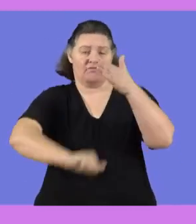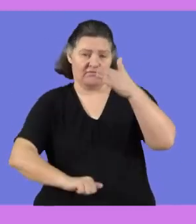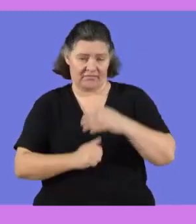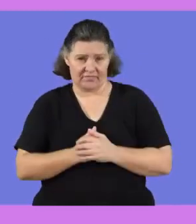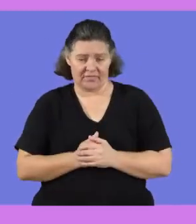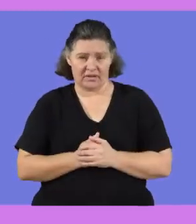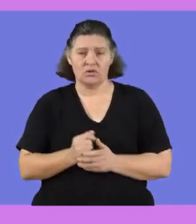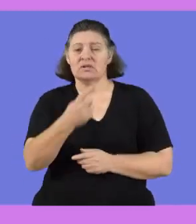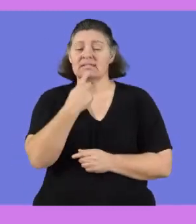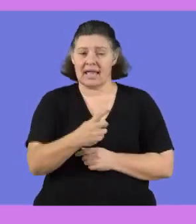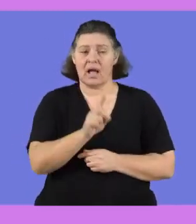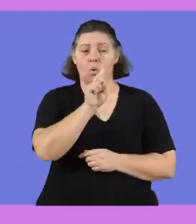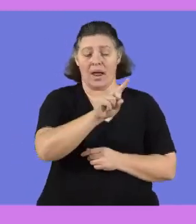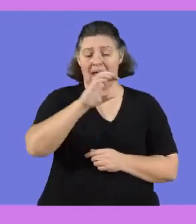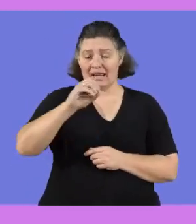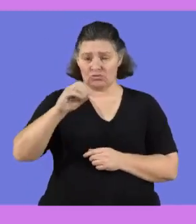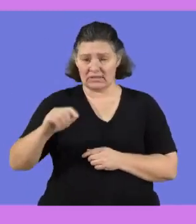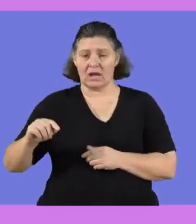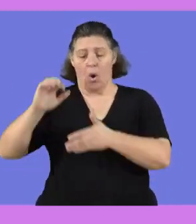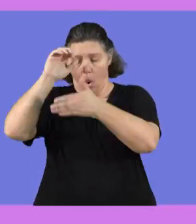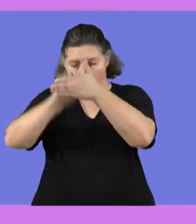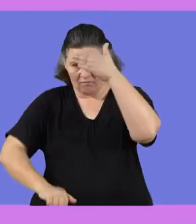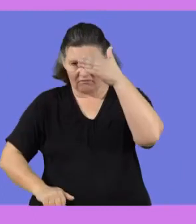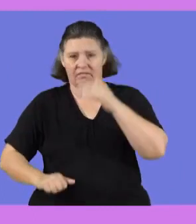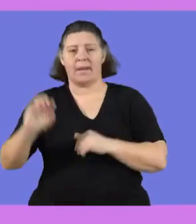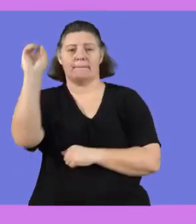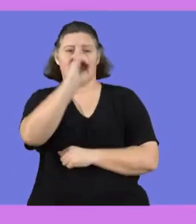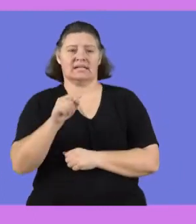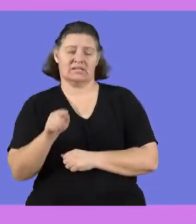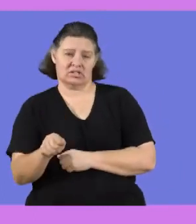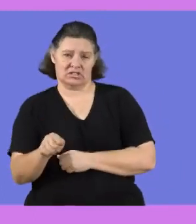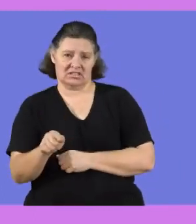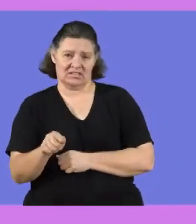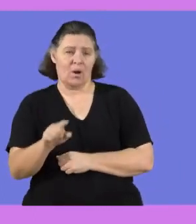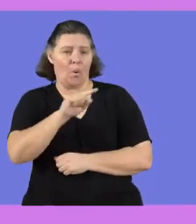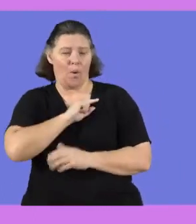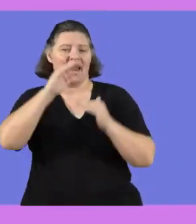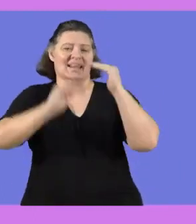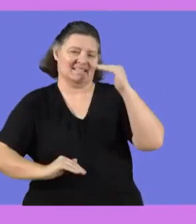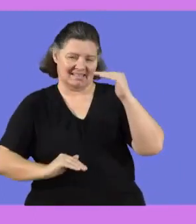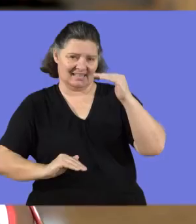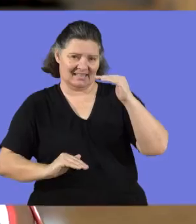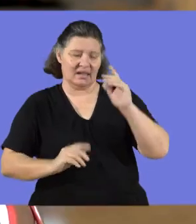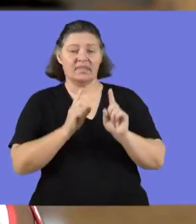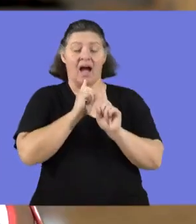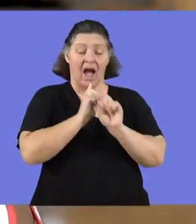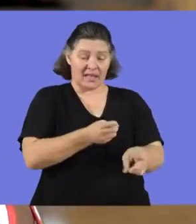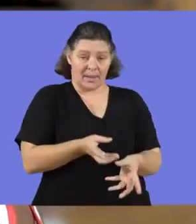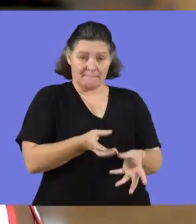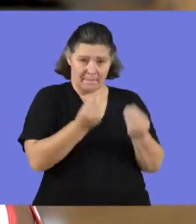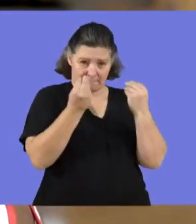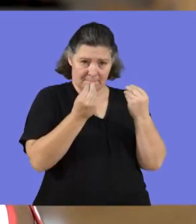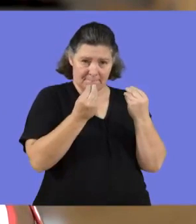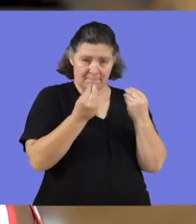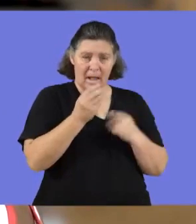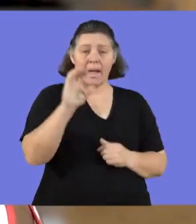to subtract. You say 100%, subtract the percentage that is given, and remember from there, the answer